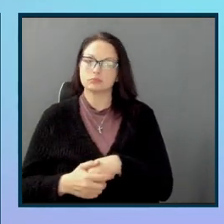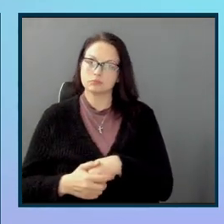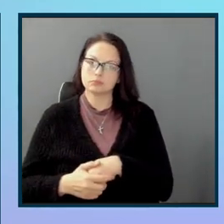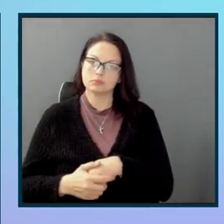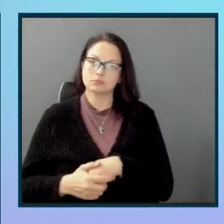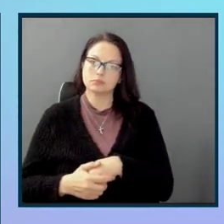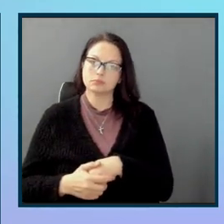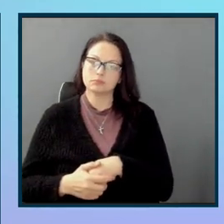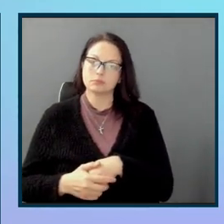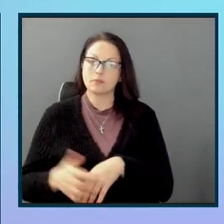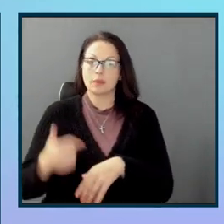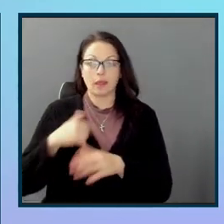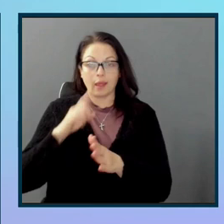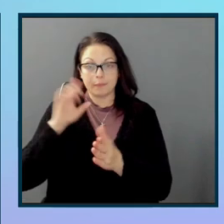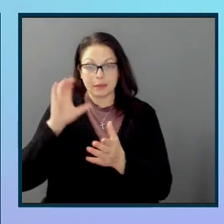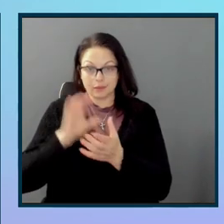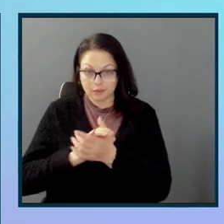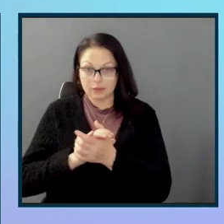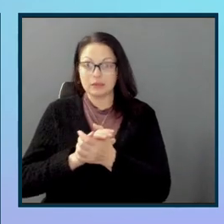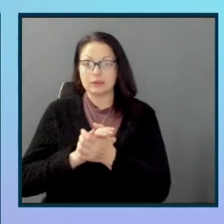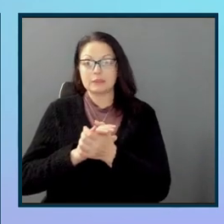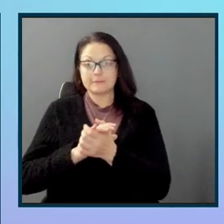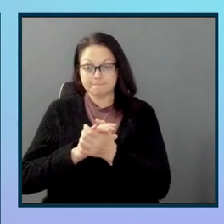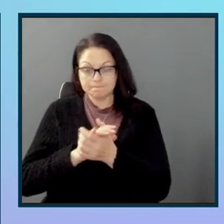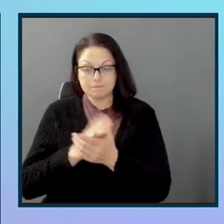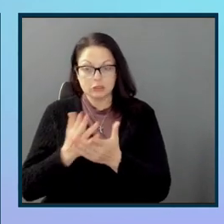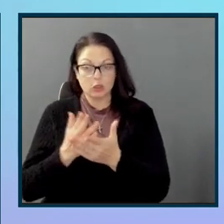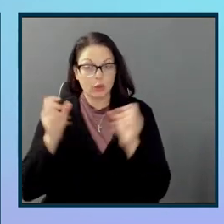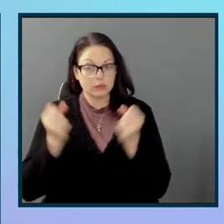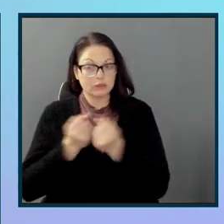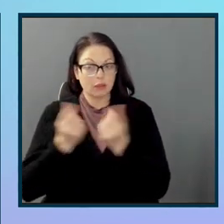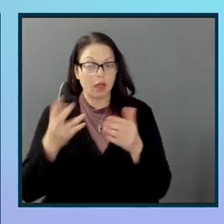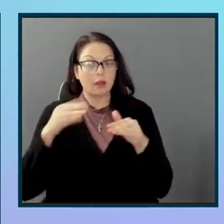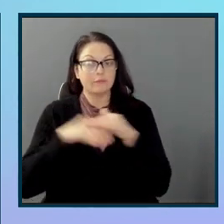I strongly believe that there was a lot of accessibility talk that went into that.